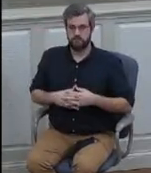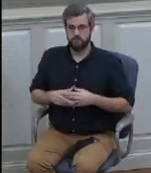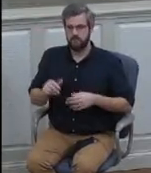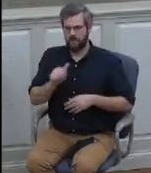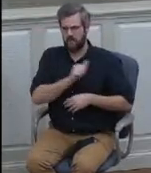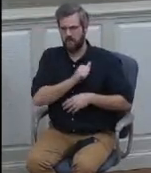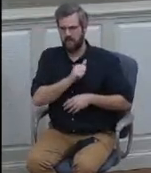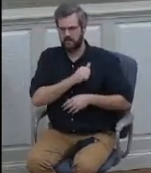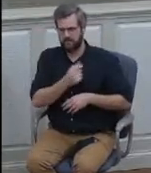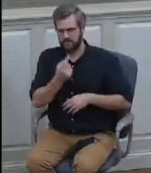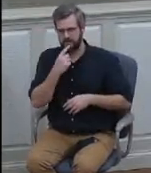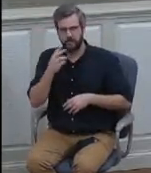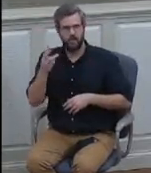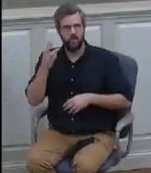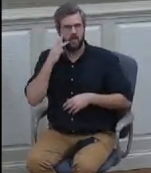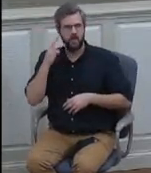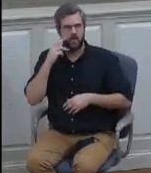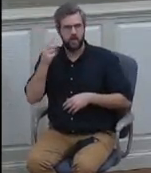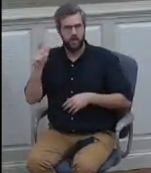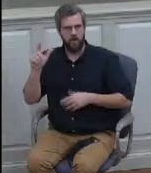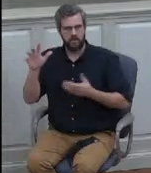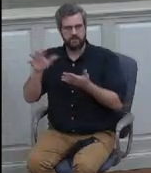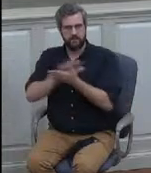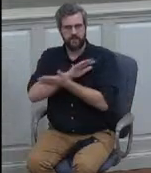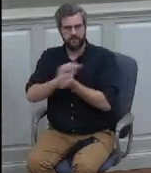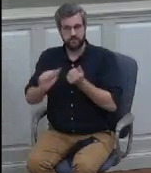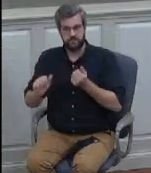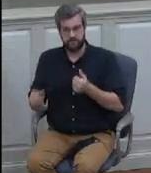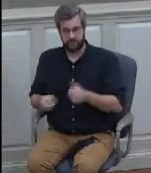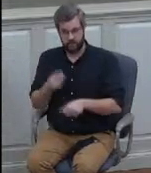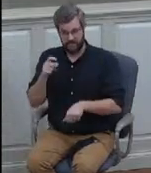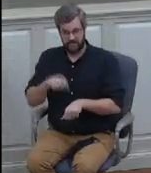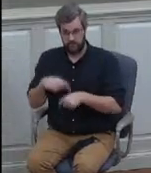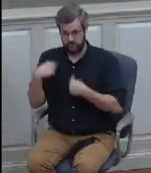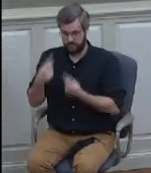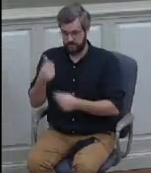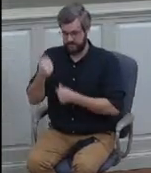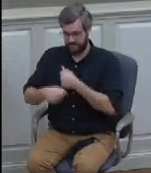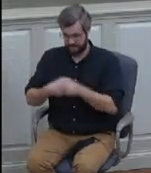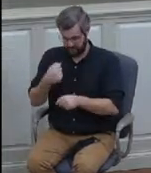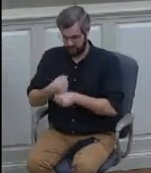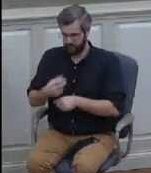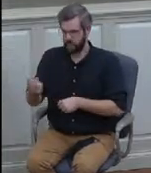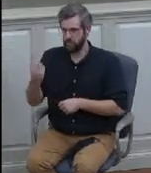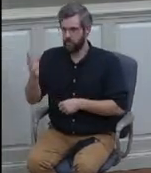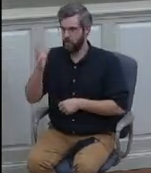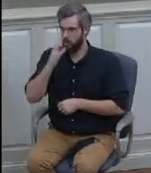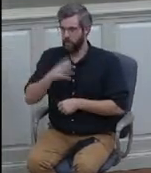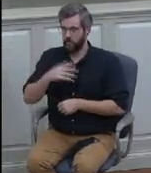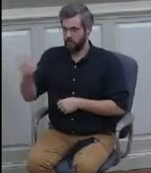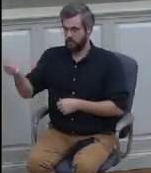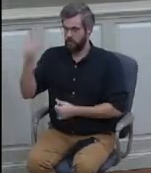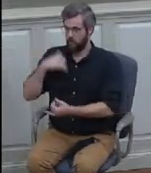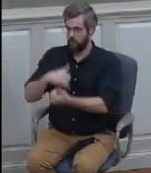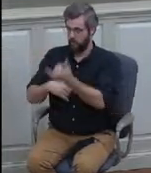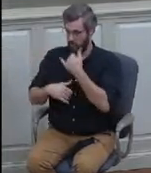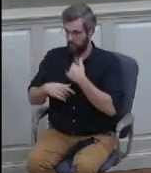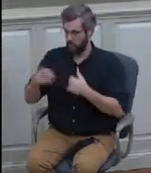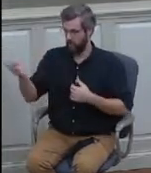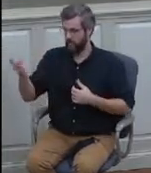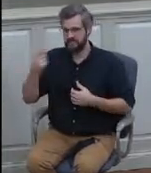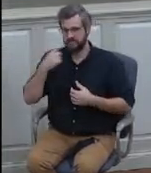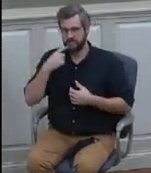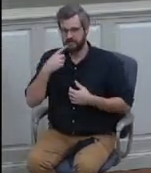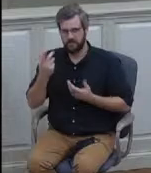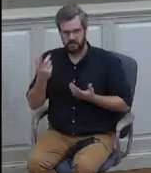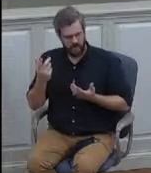Walker Hall demolition, first time in 10 years, I got a call from two ladies that said